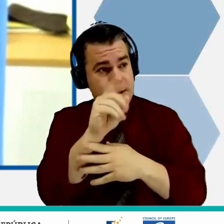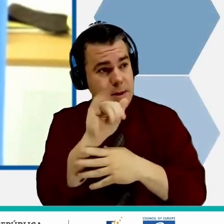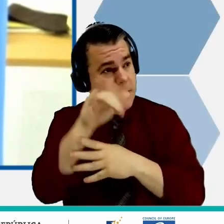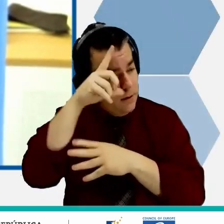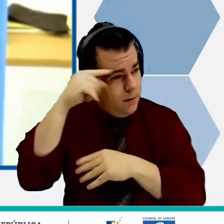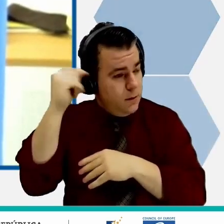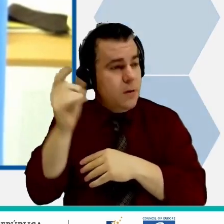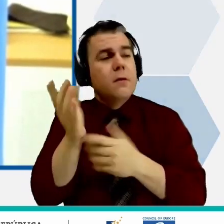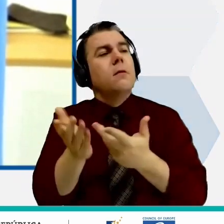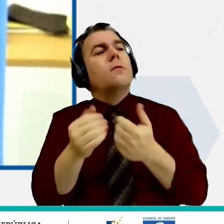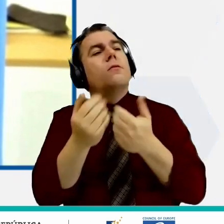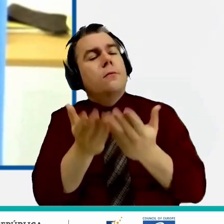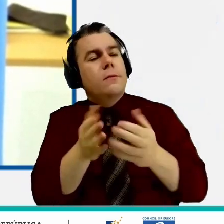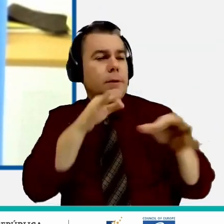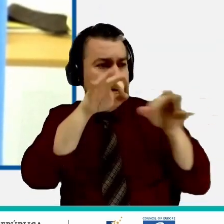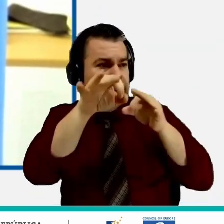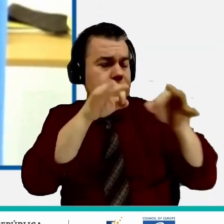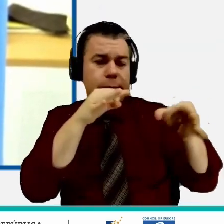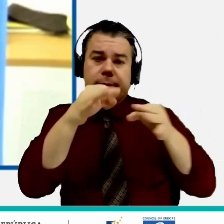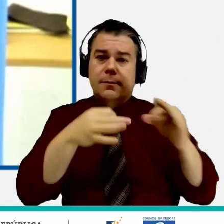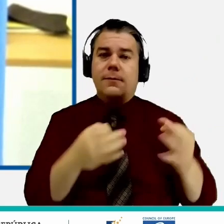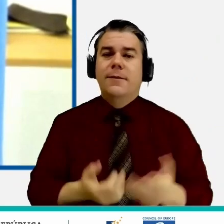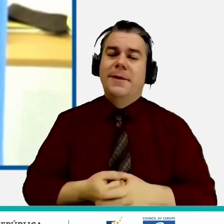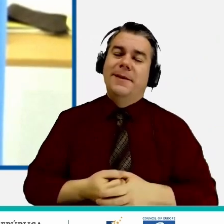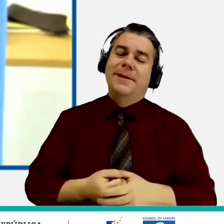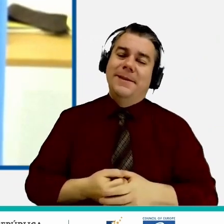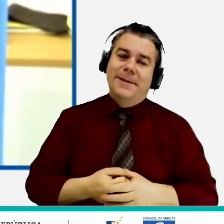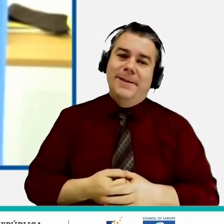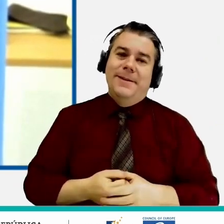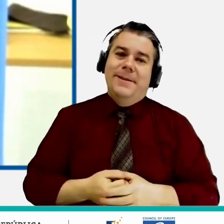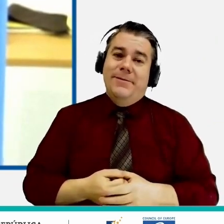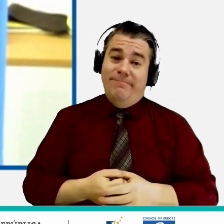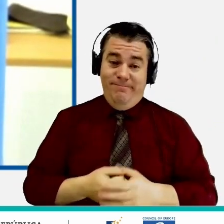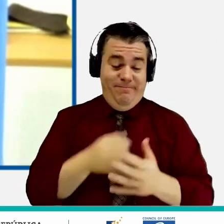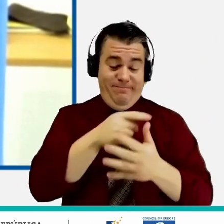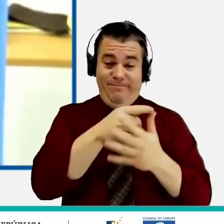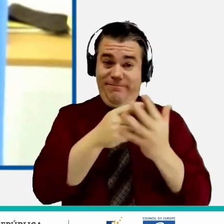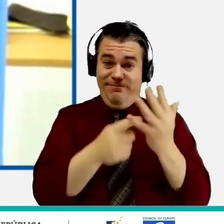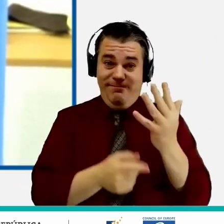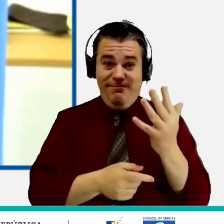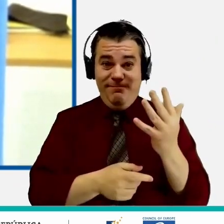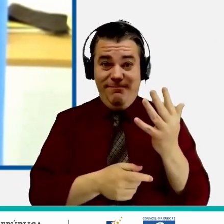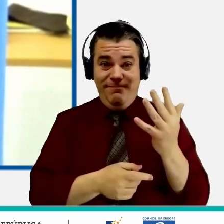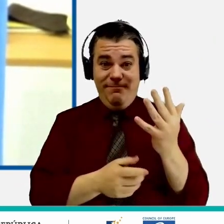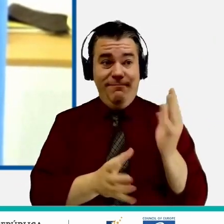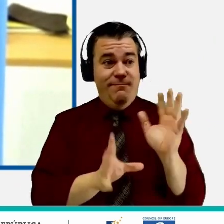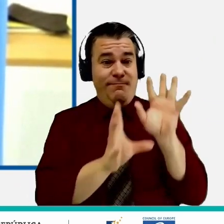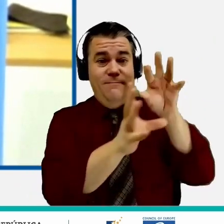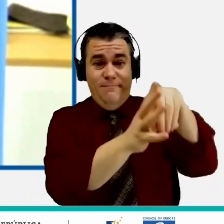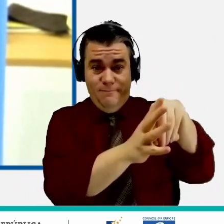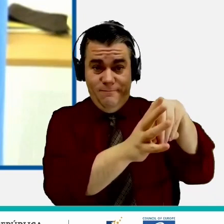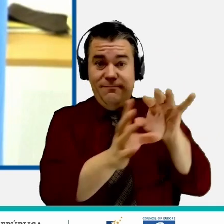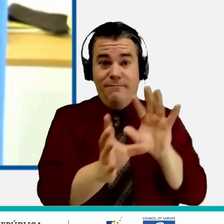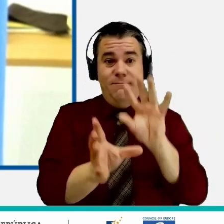specific risks. And I would like to once again say, without such practical capacity inside each of the region's